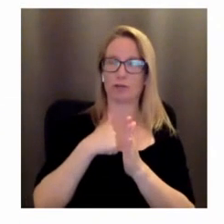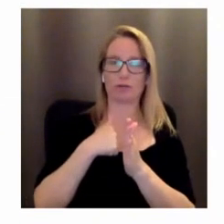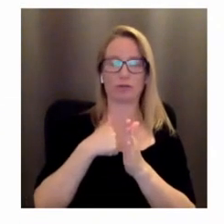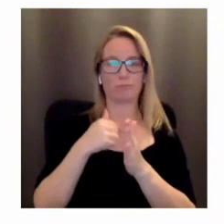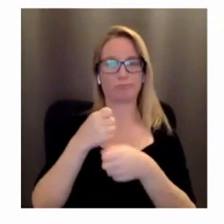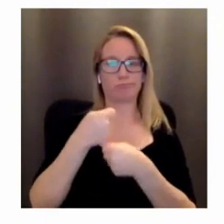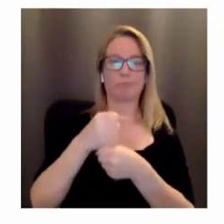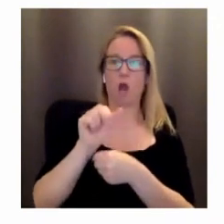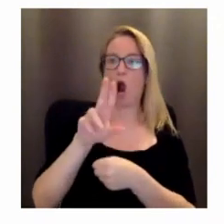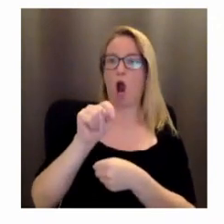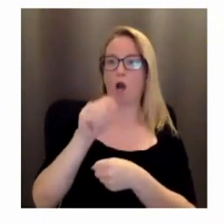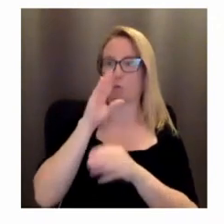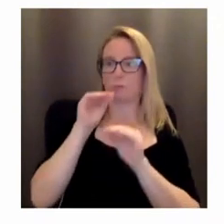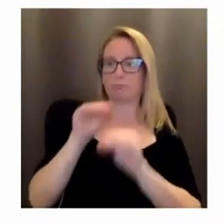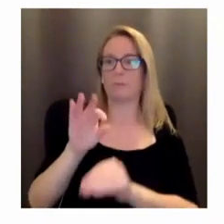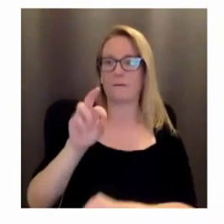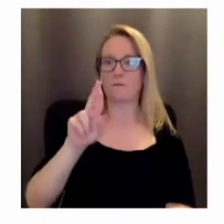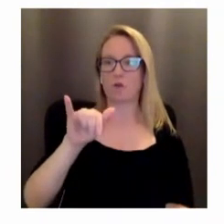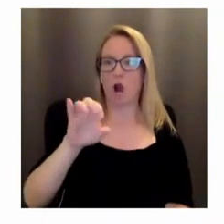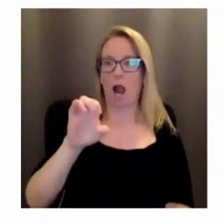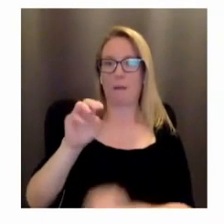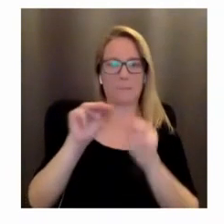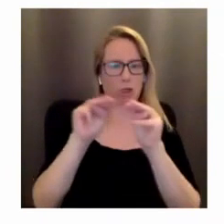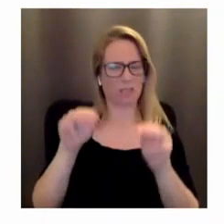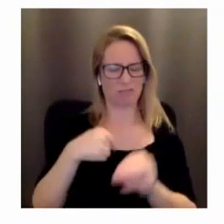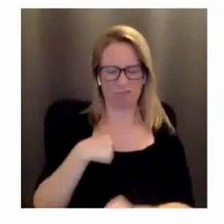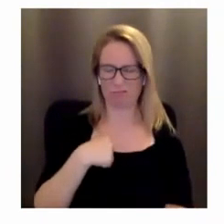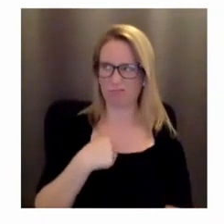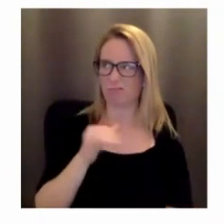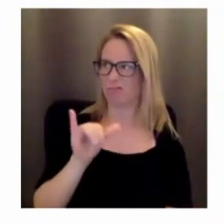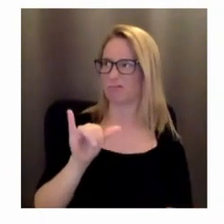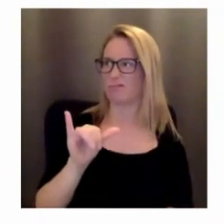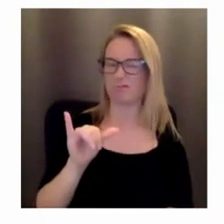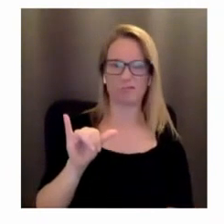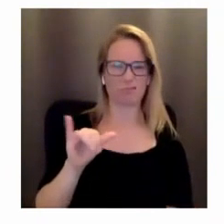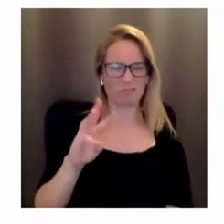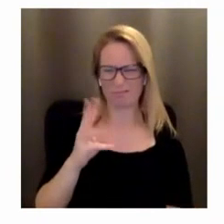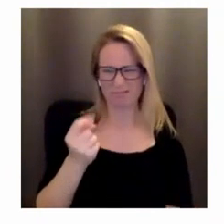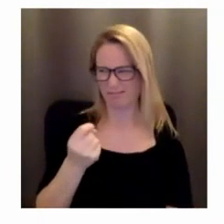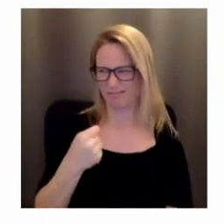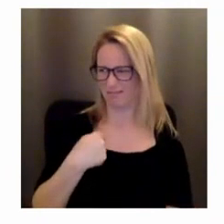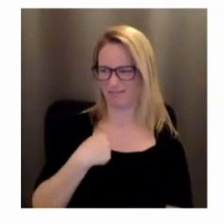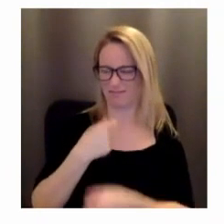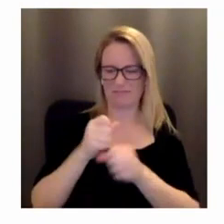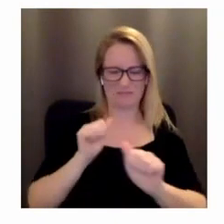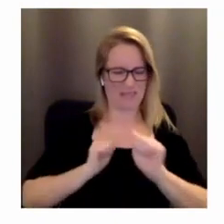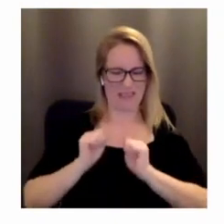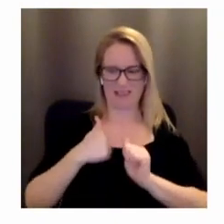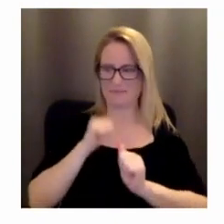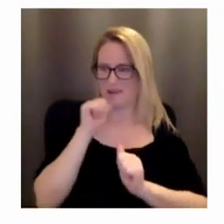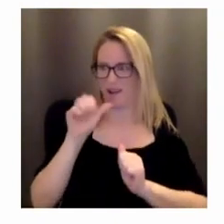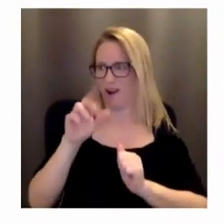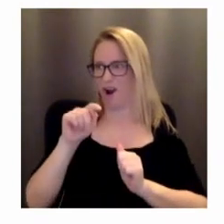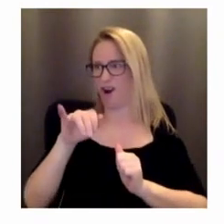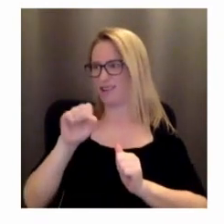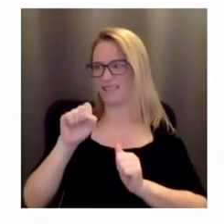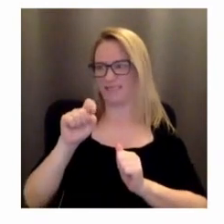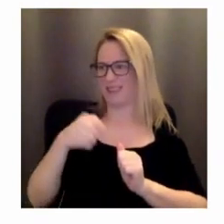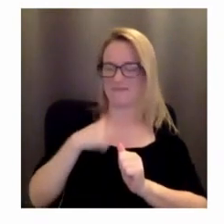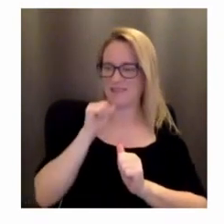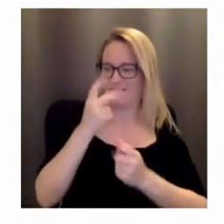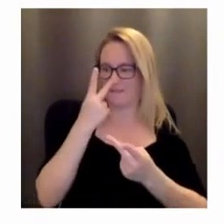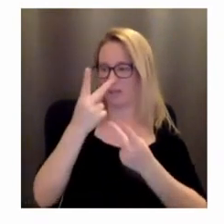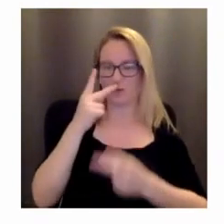the Frey Museum. And I was like, what? I make plays. I'm not an artist like that. I'm not a visual